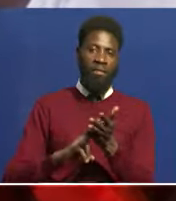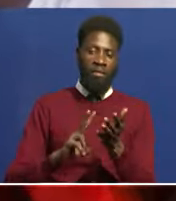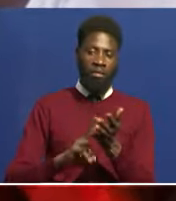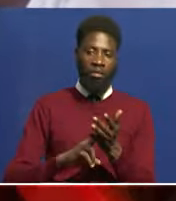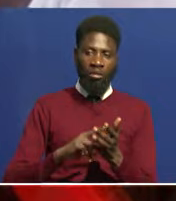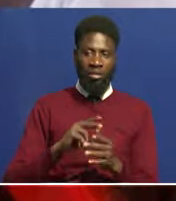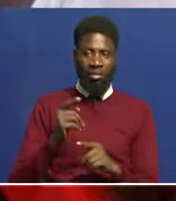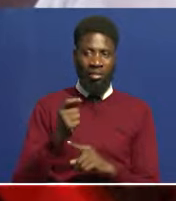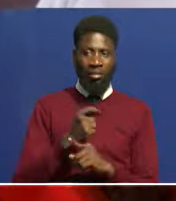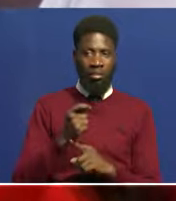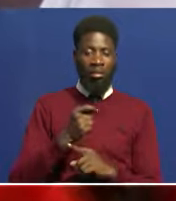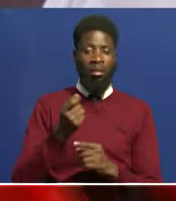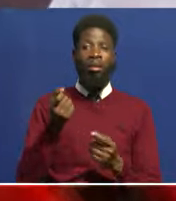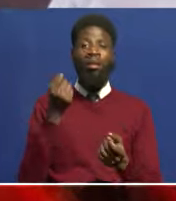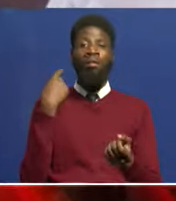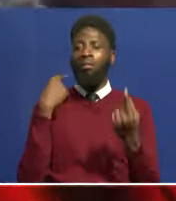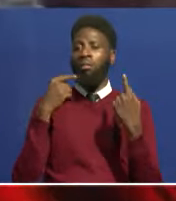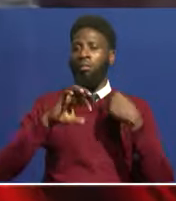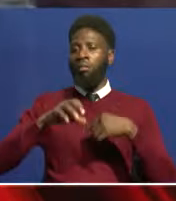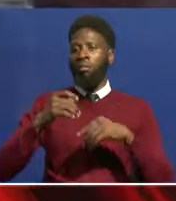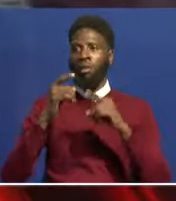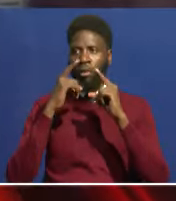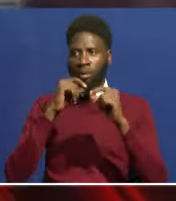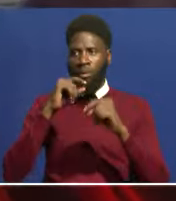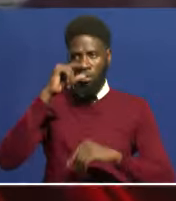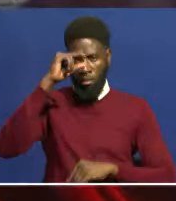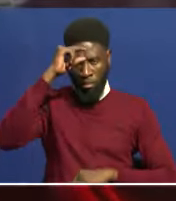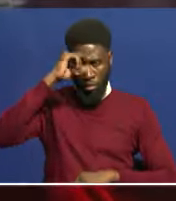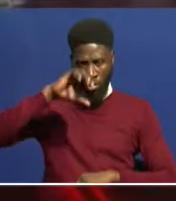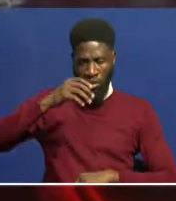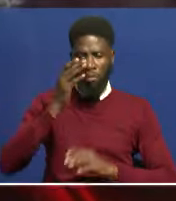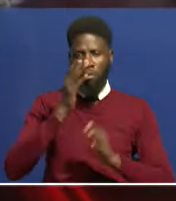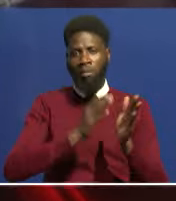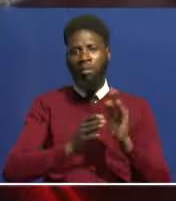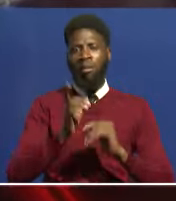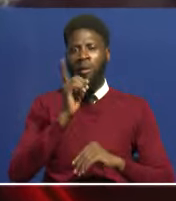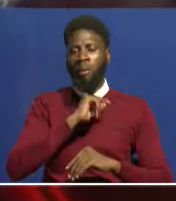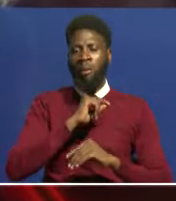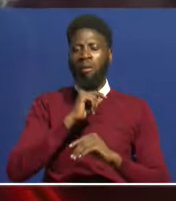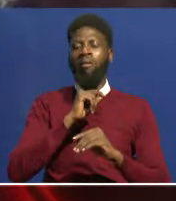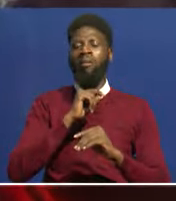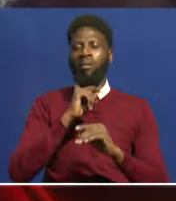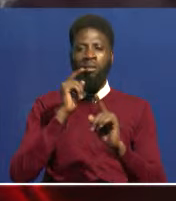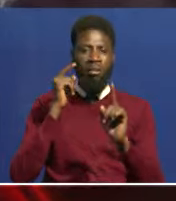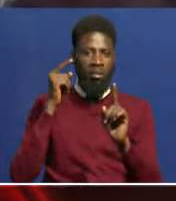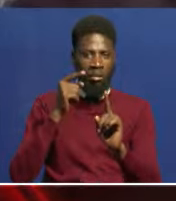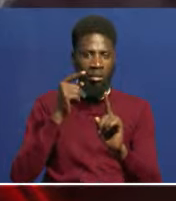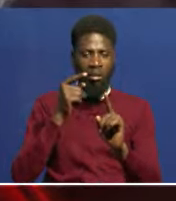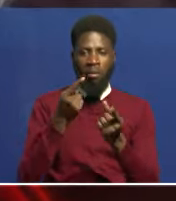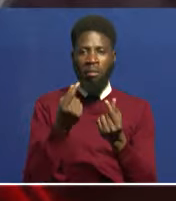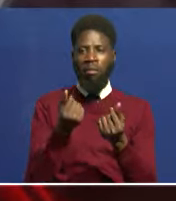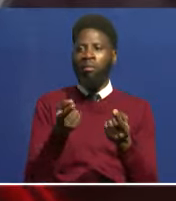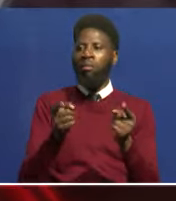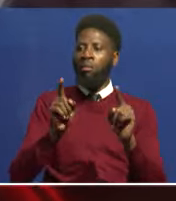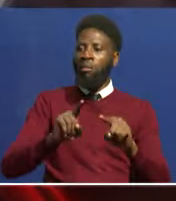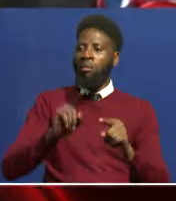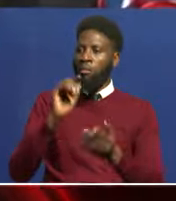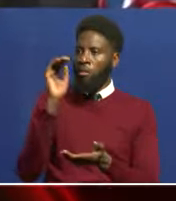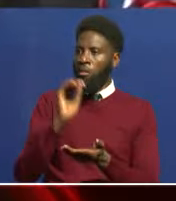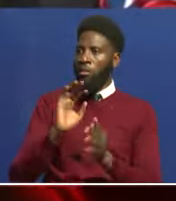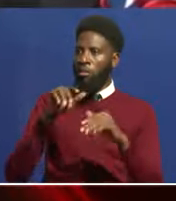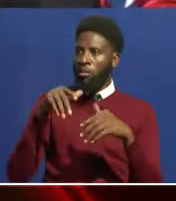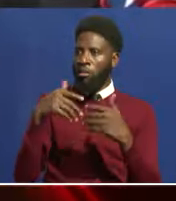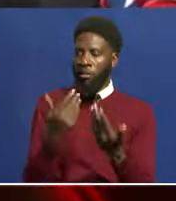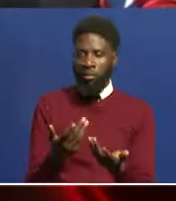says the county government has put in place measures to minimize gambling, which includes enrolling young people into vocational training